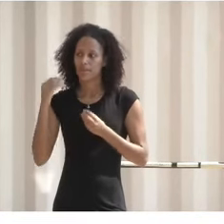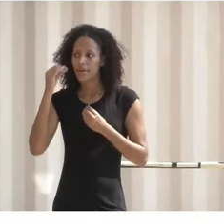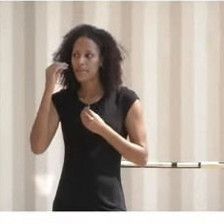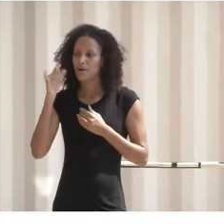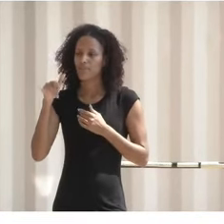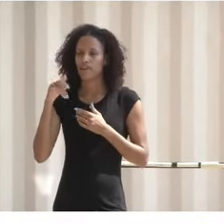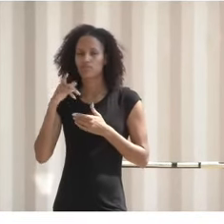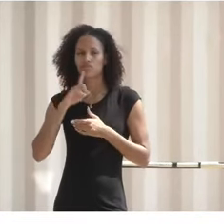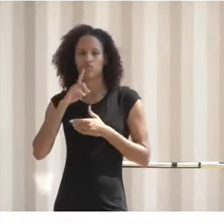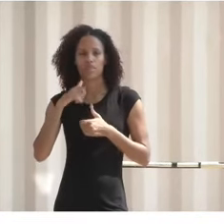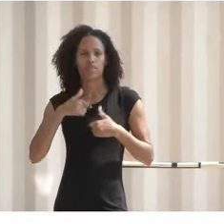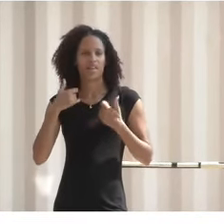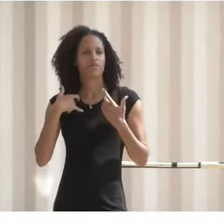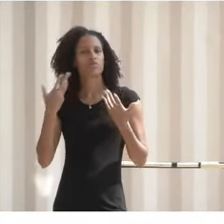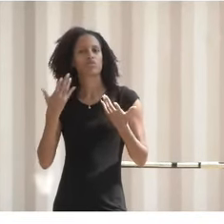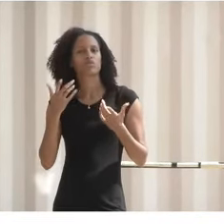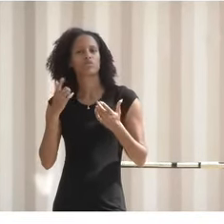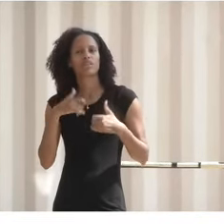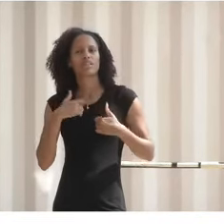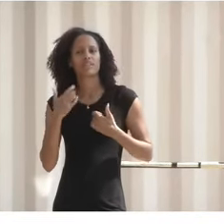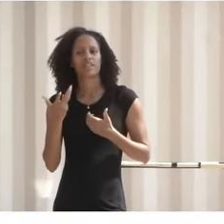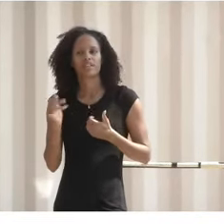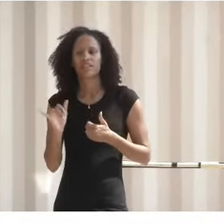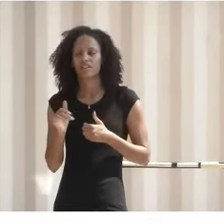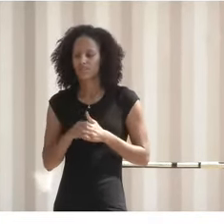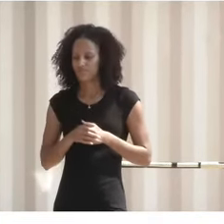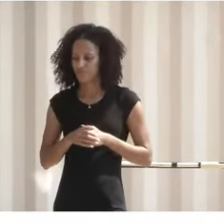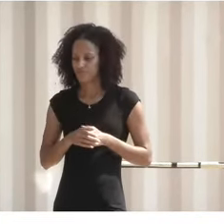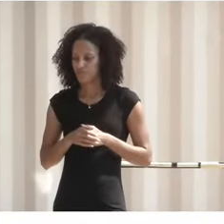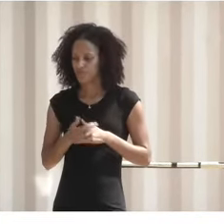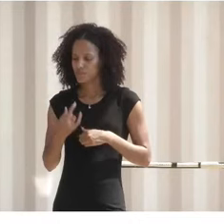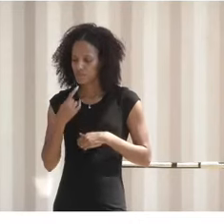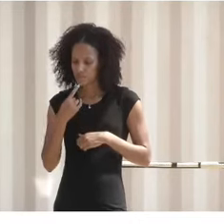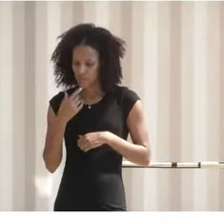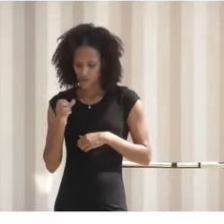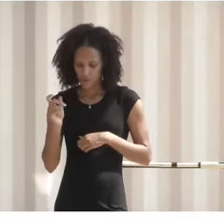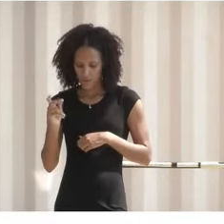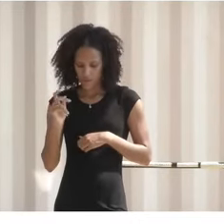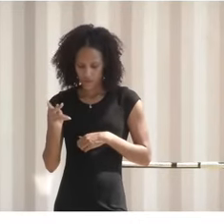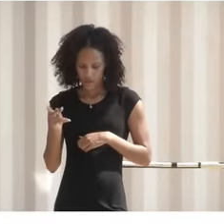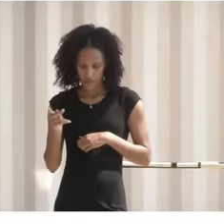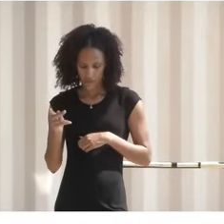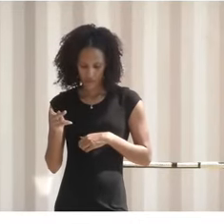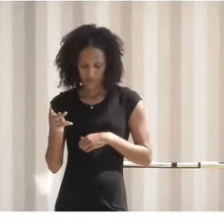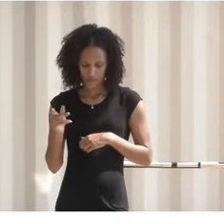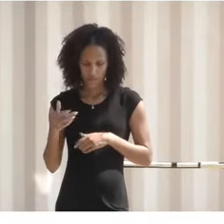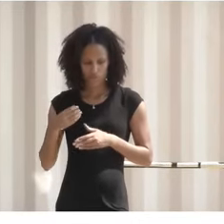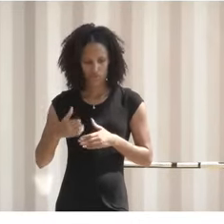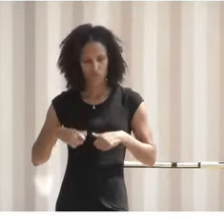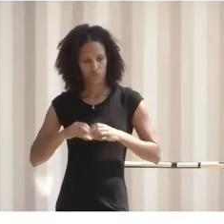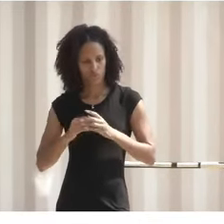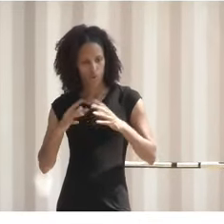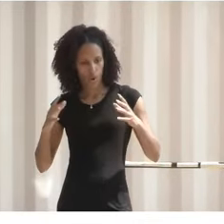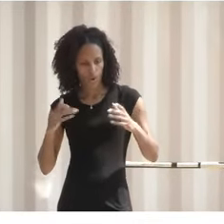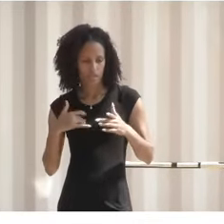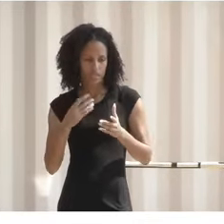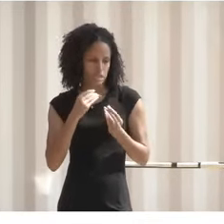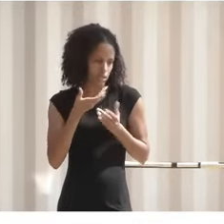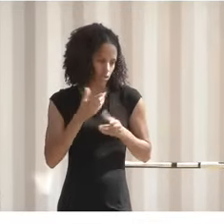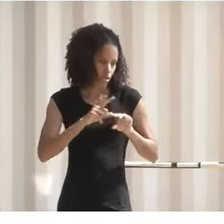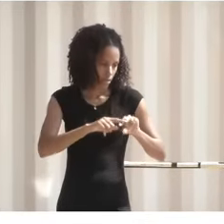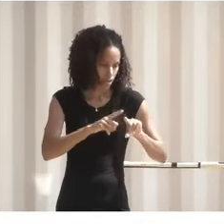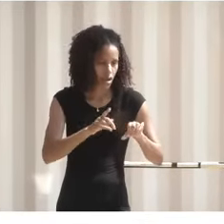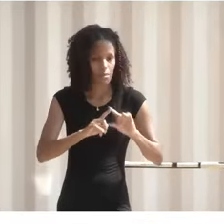the reality that they're living in now. And so what we did was we said, okay, we'll keep growing what you're growing because that's what you're eating, what you're relying on, but let's